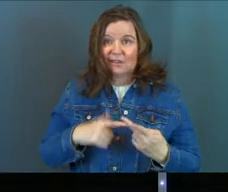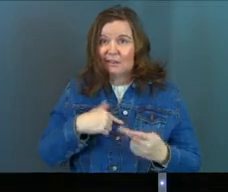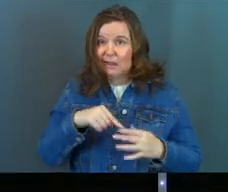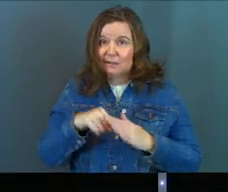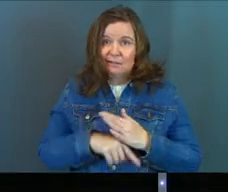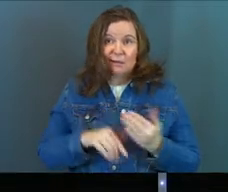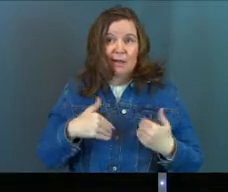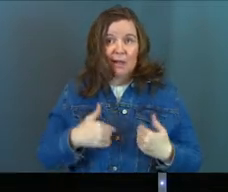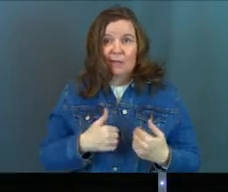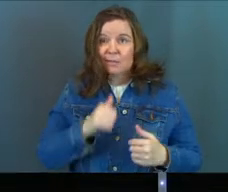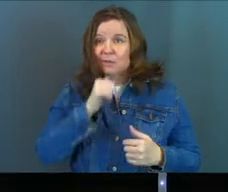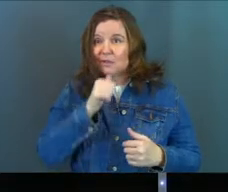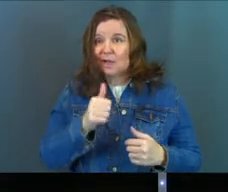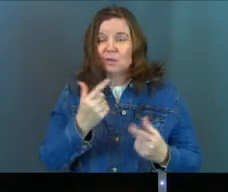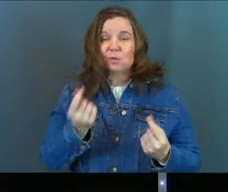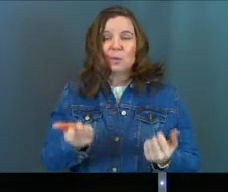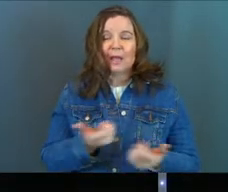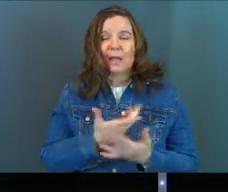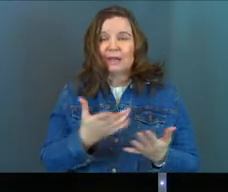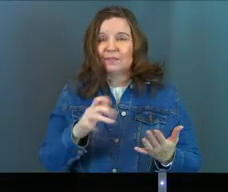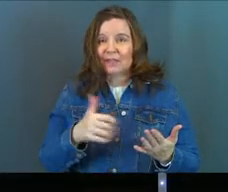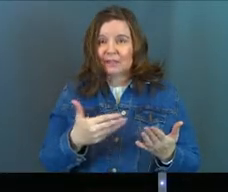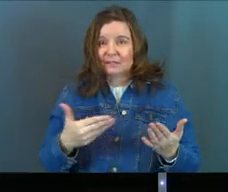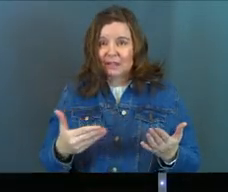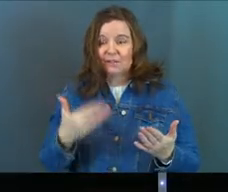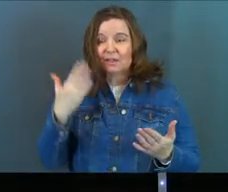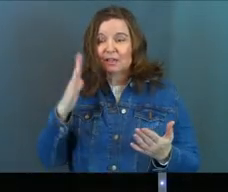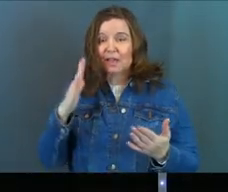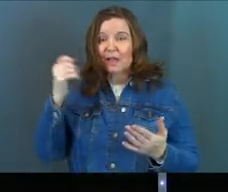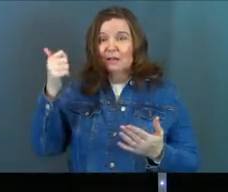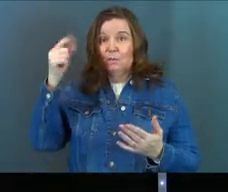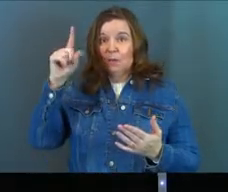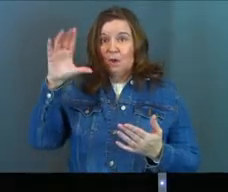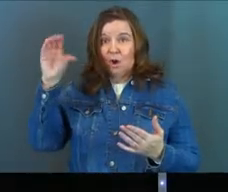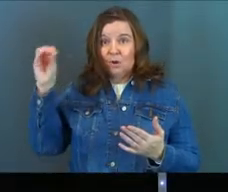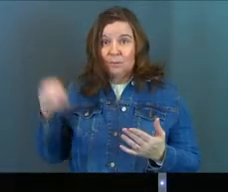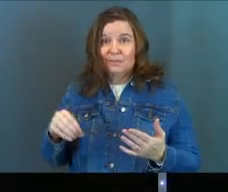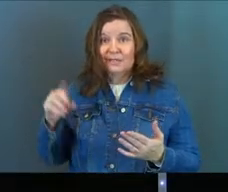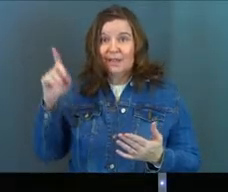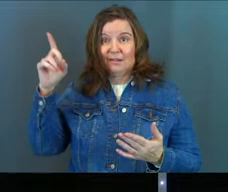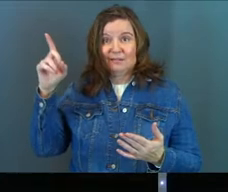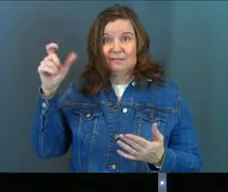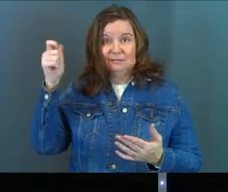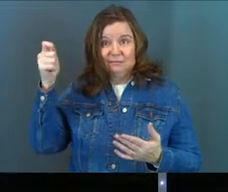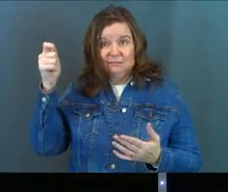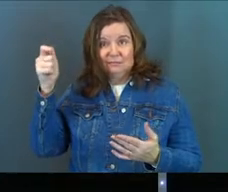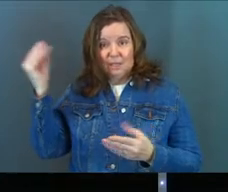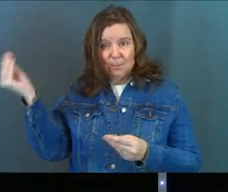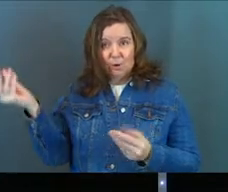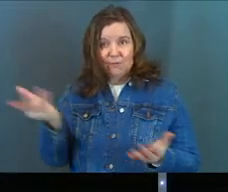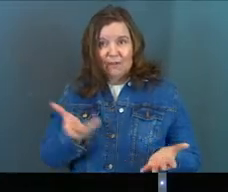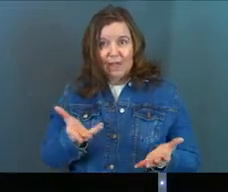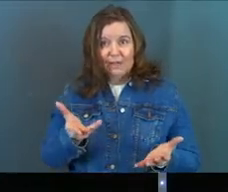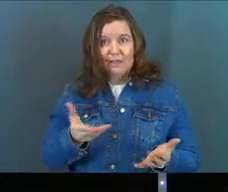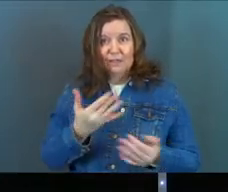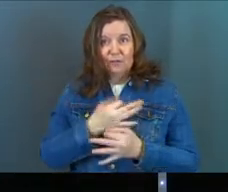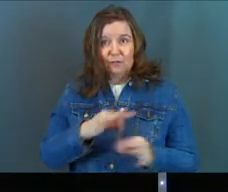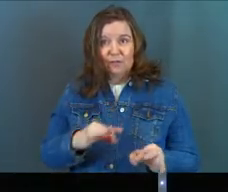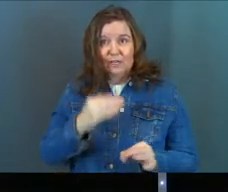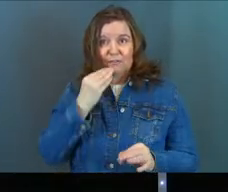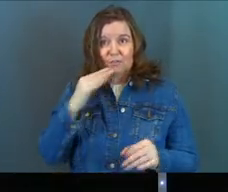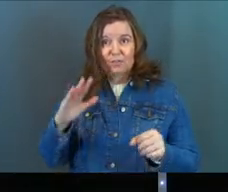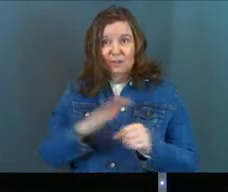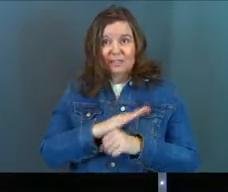not slaughtering animals. They're not doing any of that stuff. God is 100% providing free food